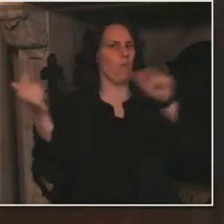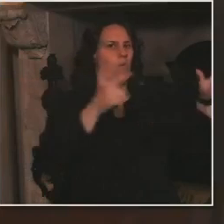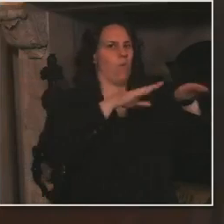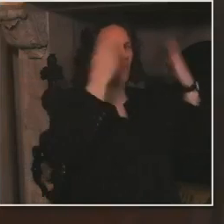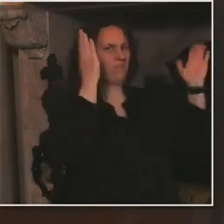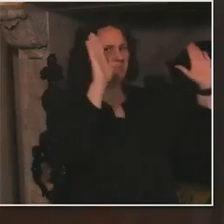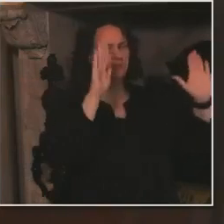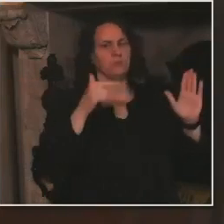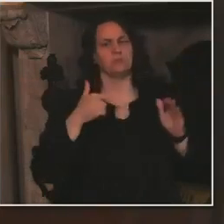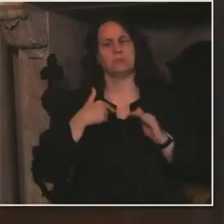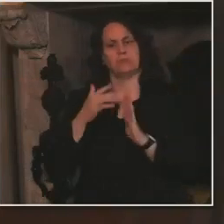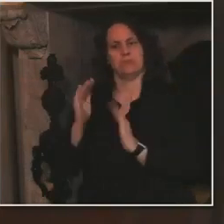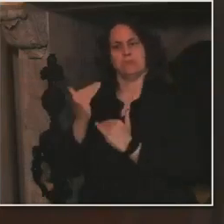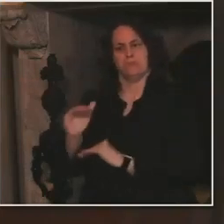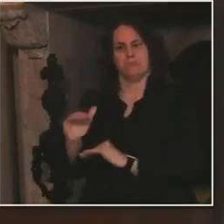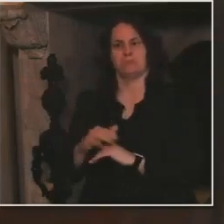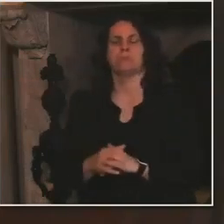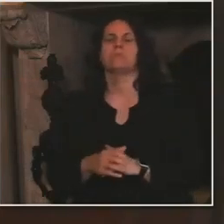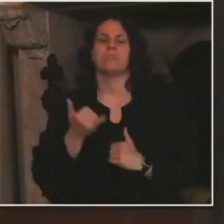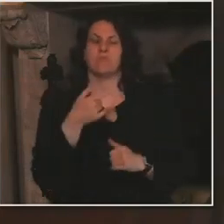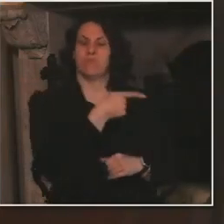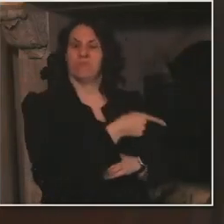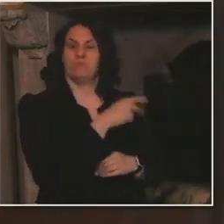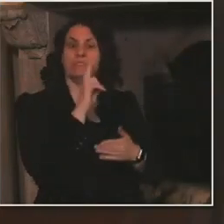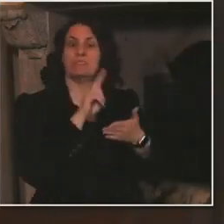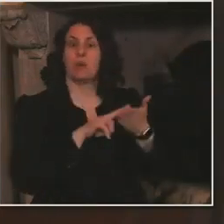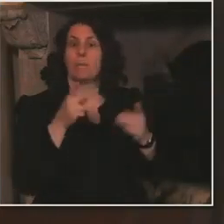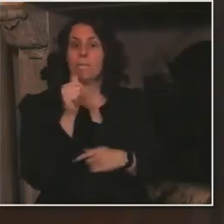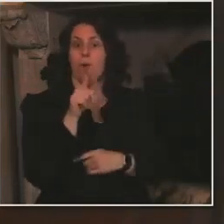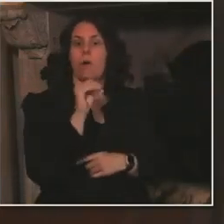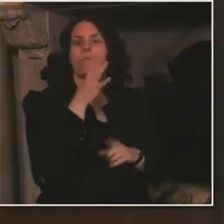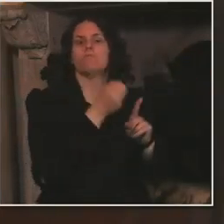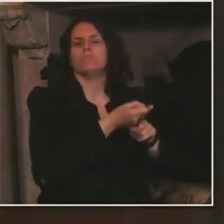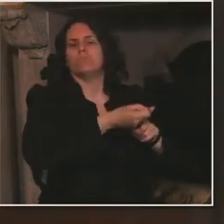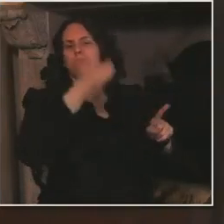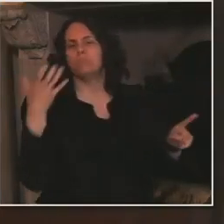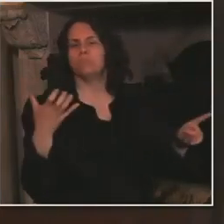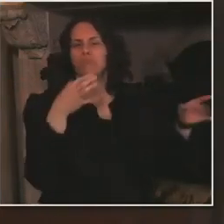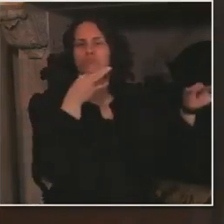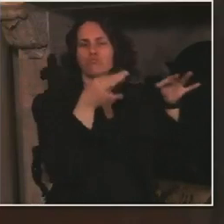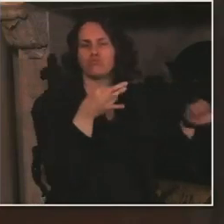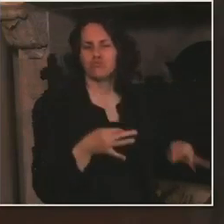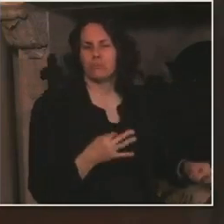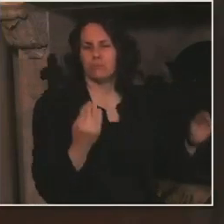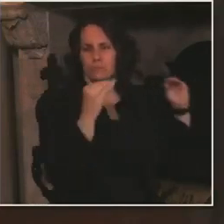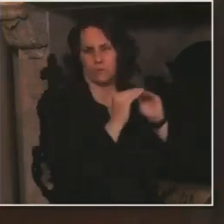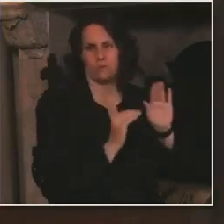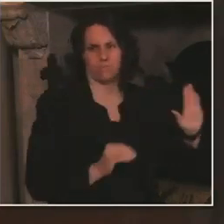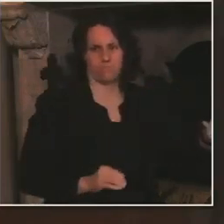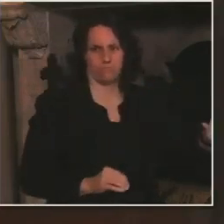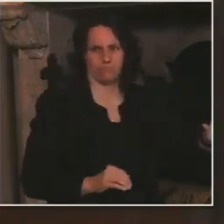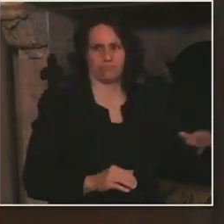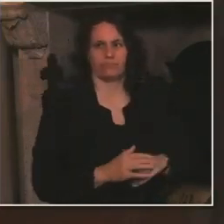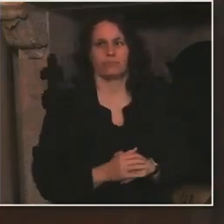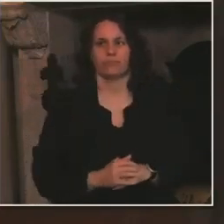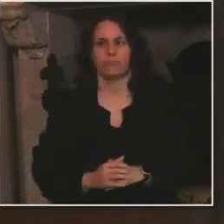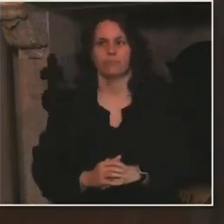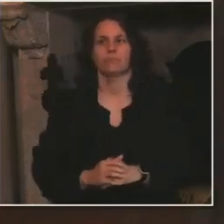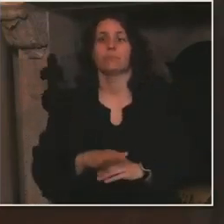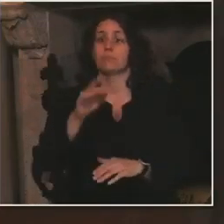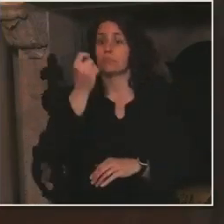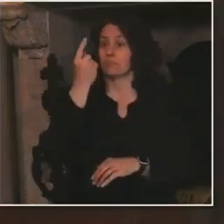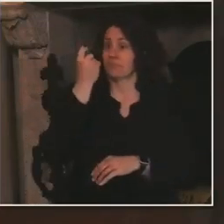today's COVID-19 cases in Wisconsin in just a few minutes. But over the past few days, we've seen some concerning numbers,